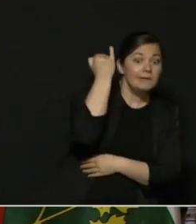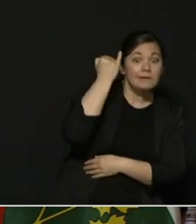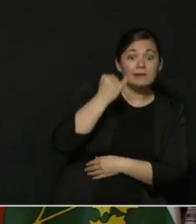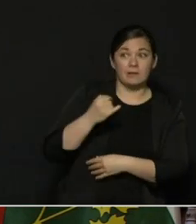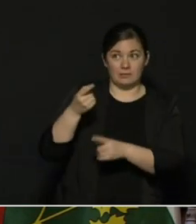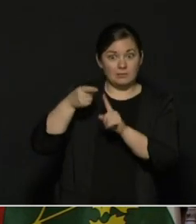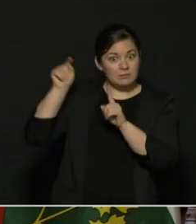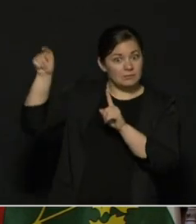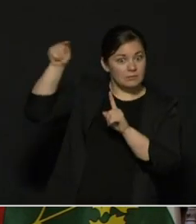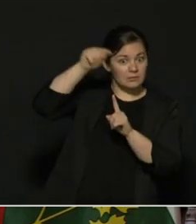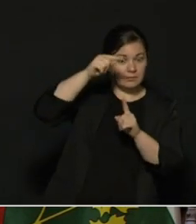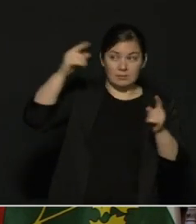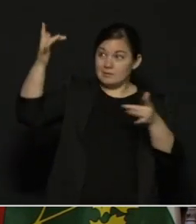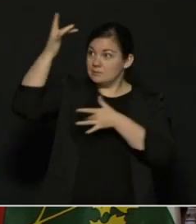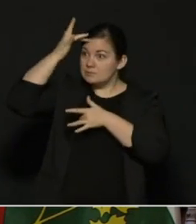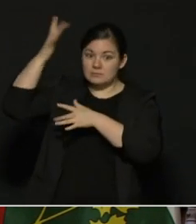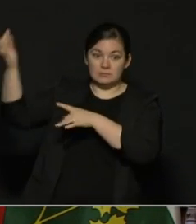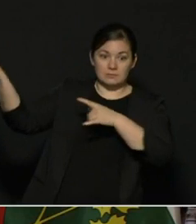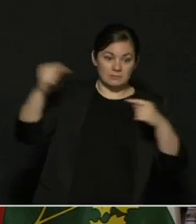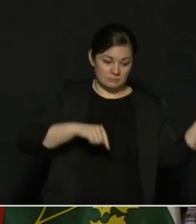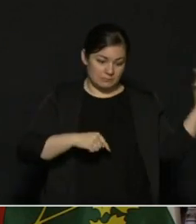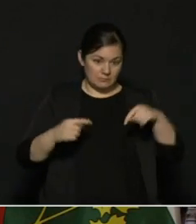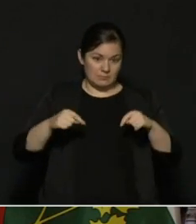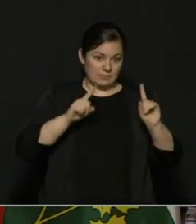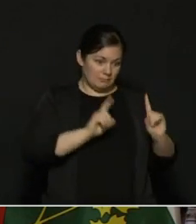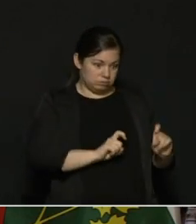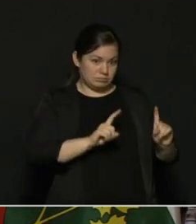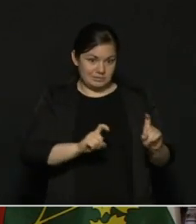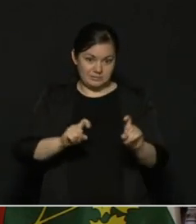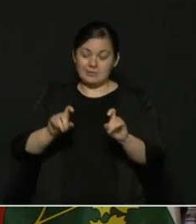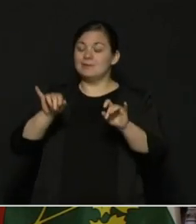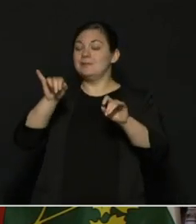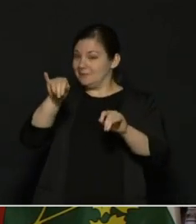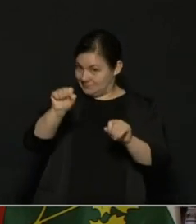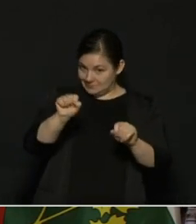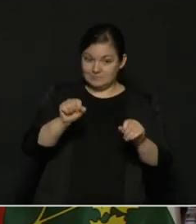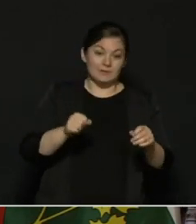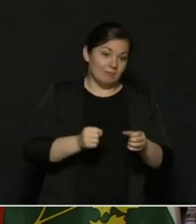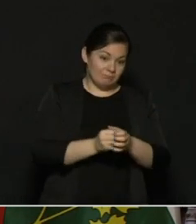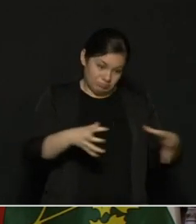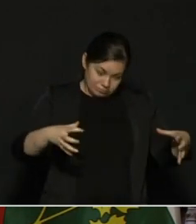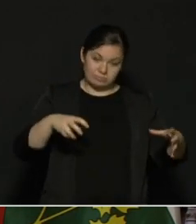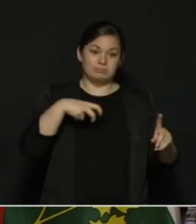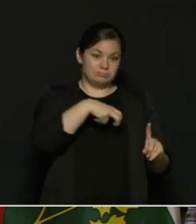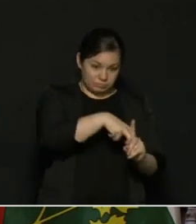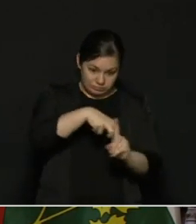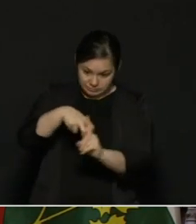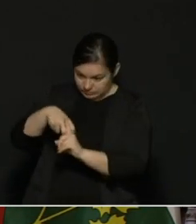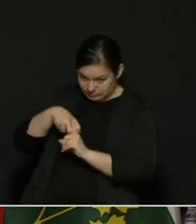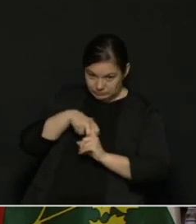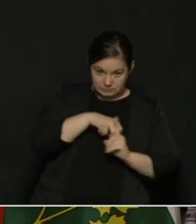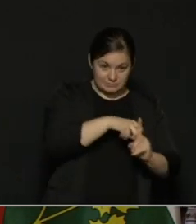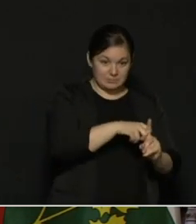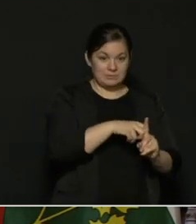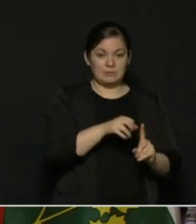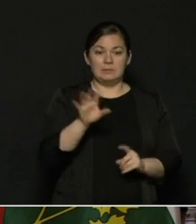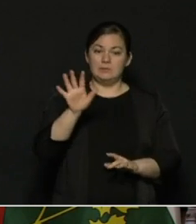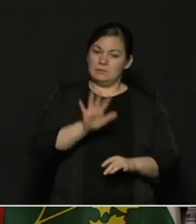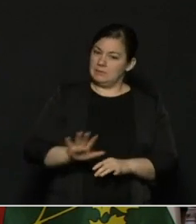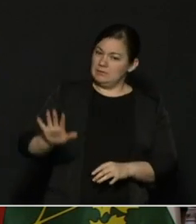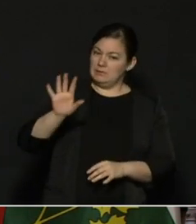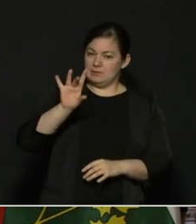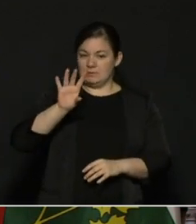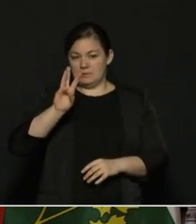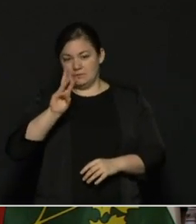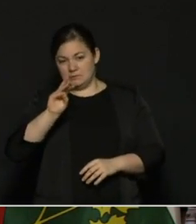gotten tested, and we contained it up to then. We were looking at 60, 80, 90 cases, new cases a day. We trended up. And